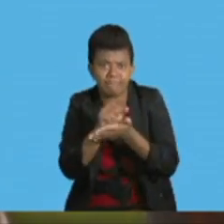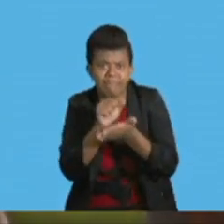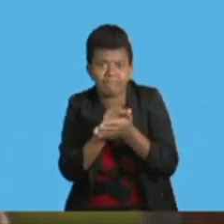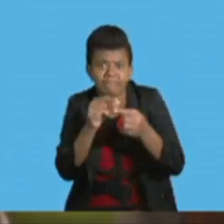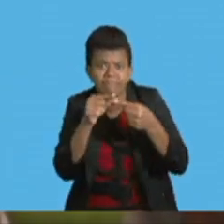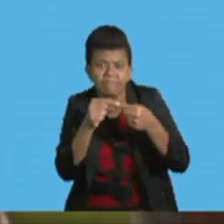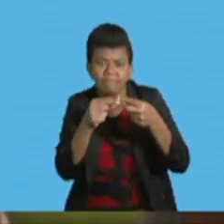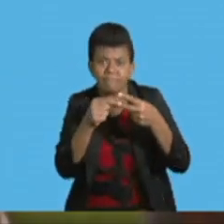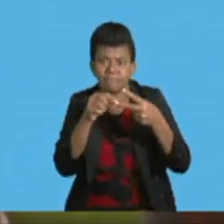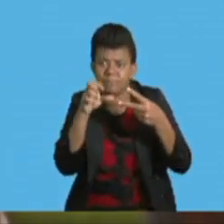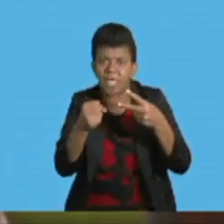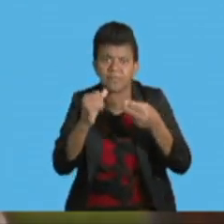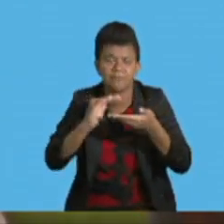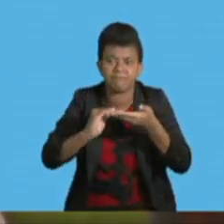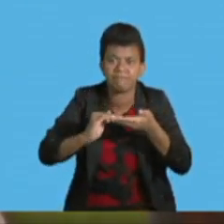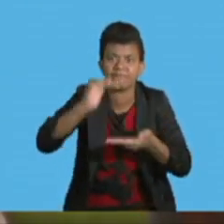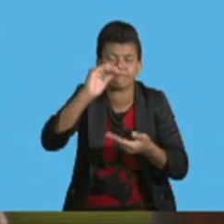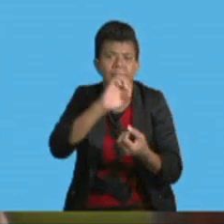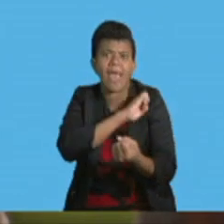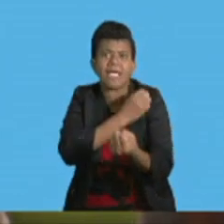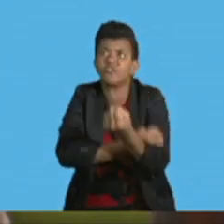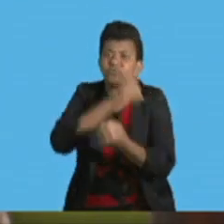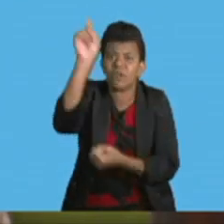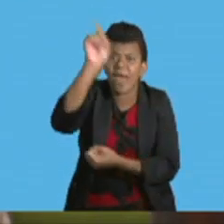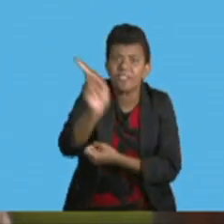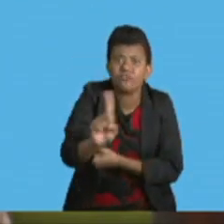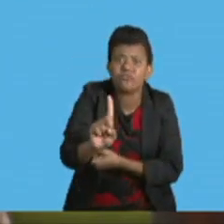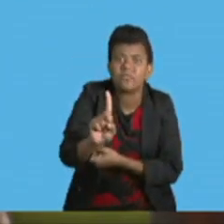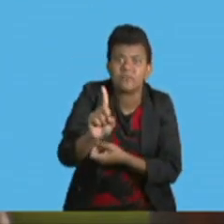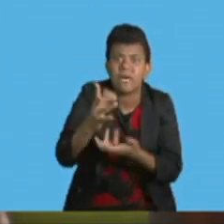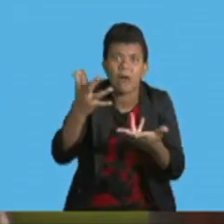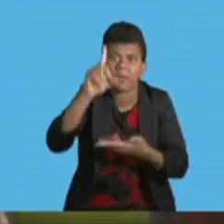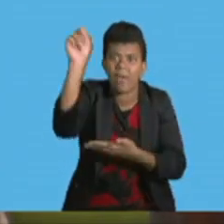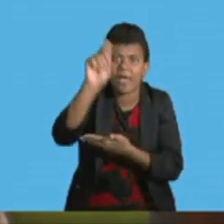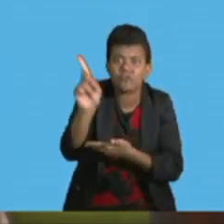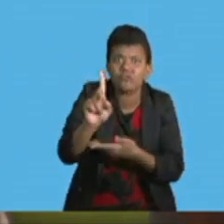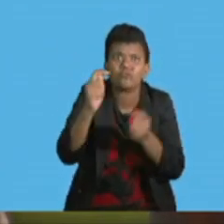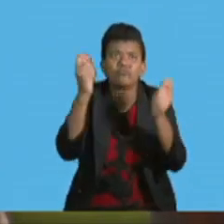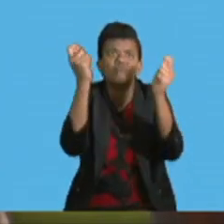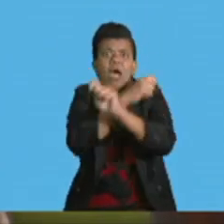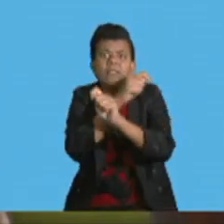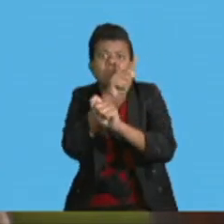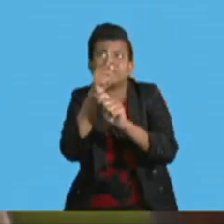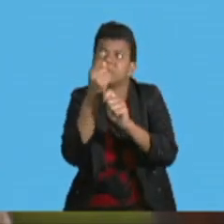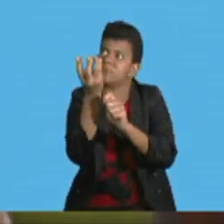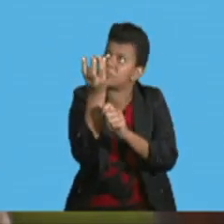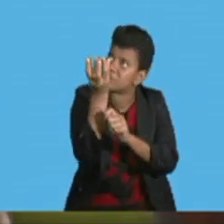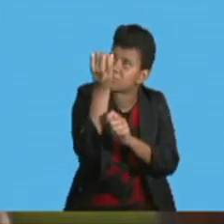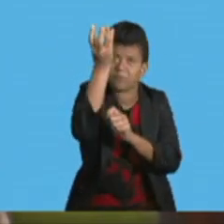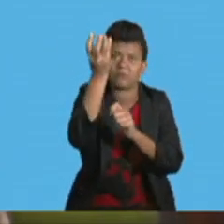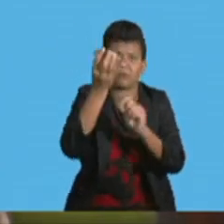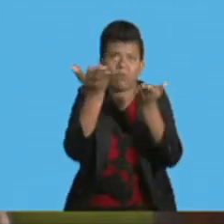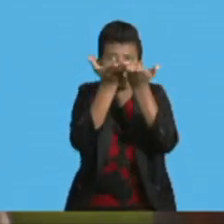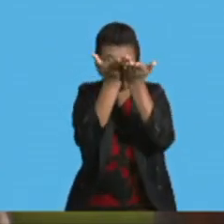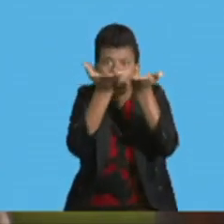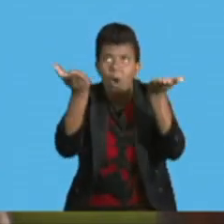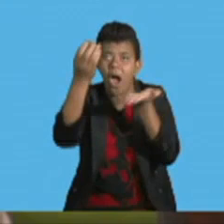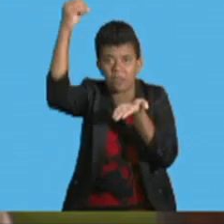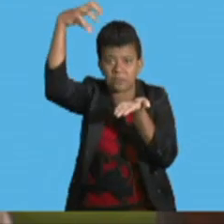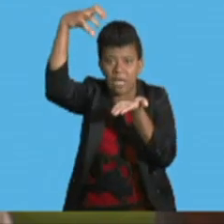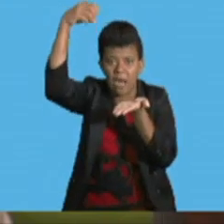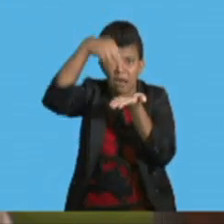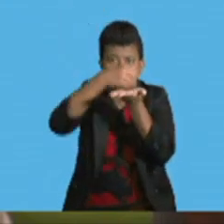efficiency, changing light bulbs, for instance, putting in the LED light so that we can get the same amount of light but use less